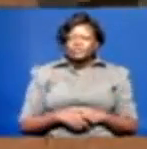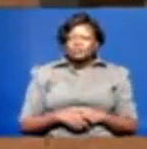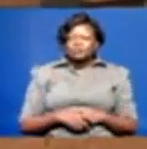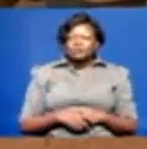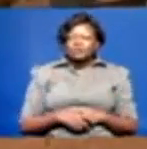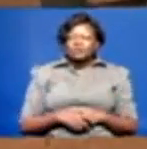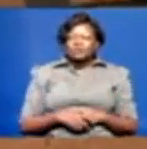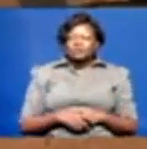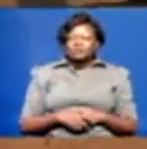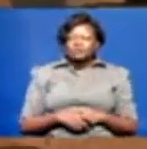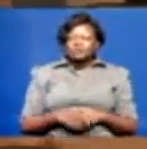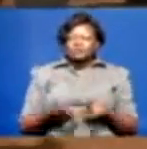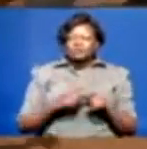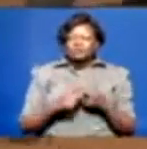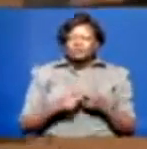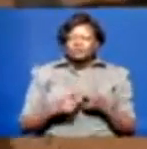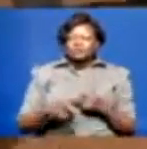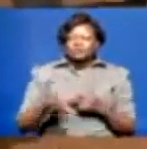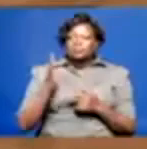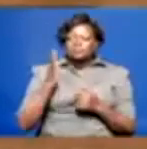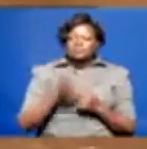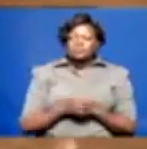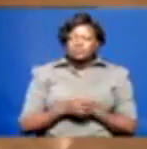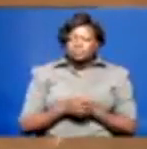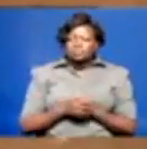so that the spirit of the deceased could not haunt them.